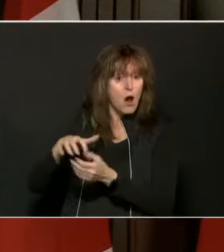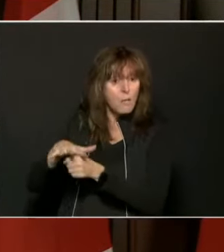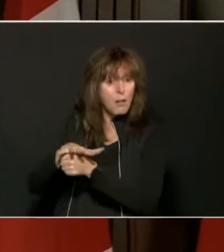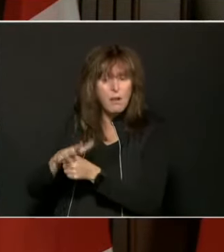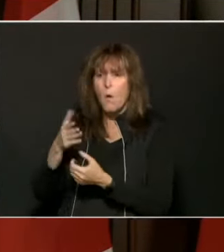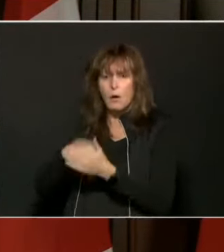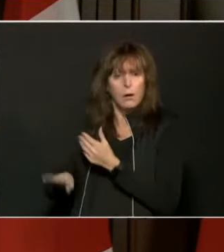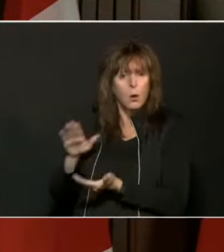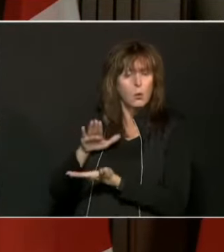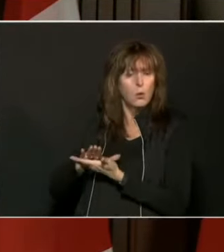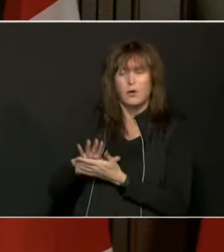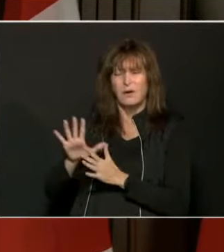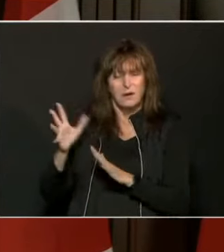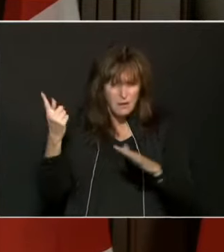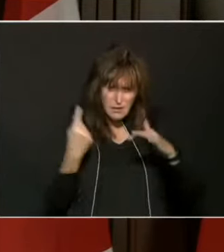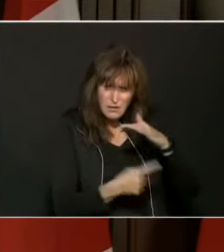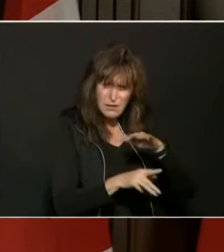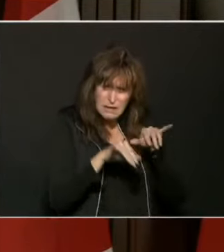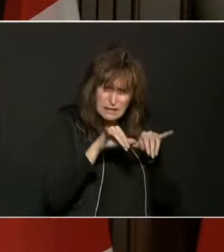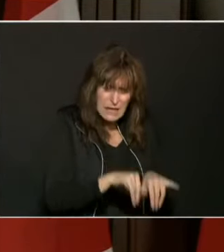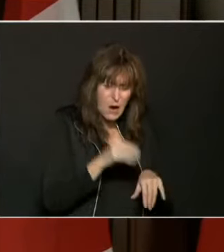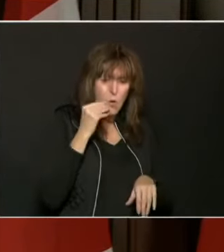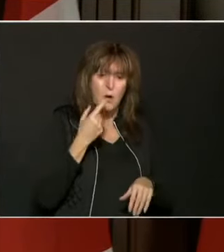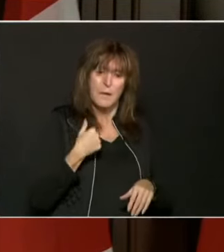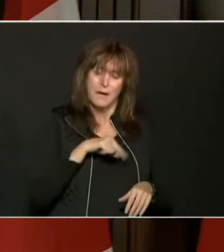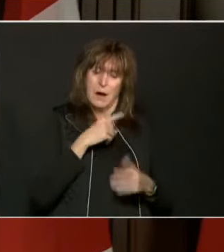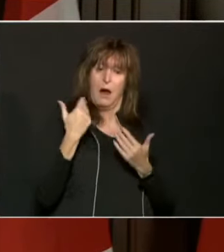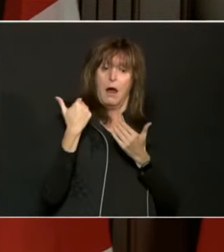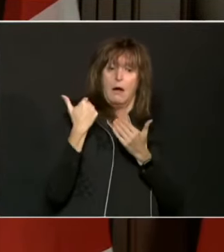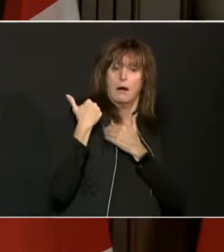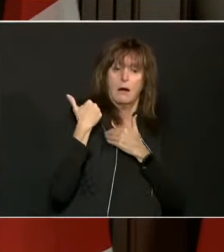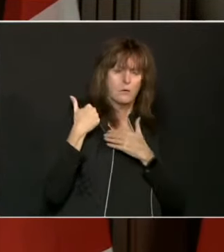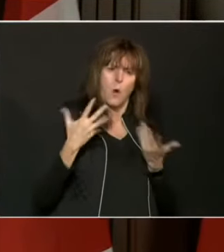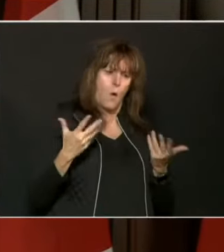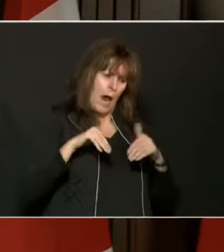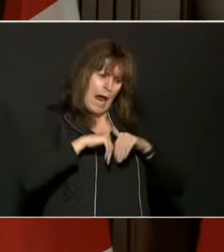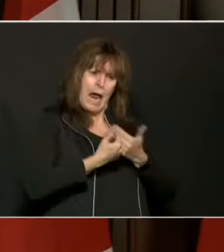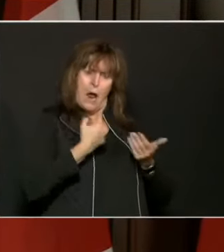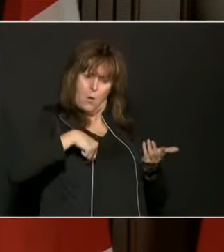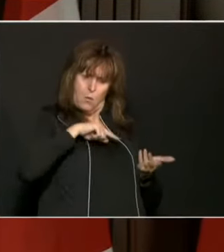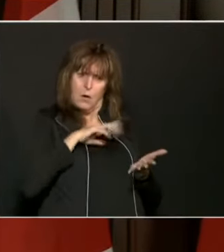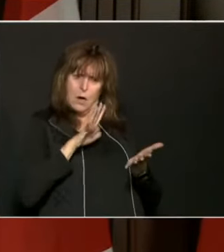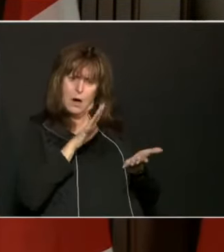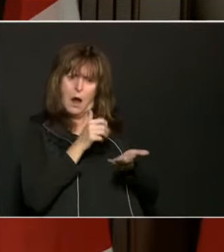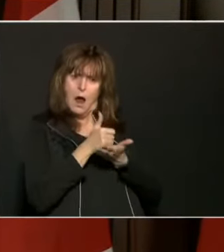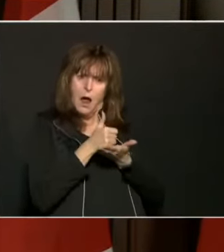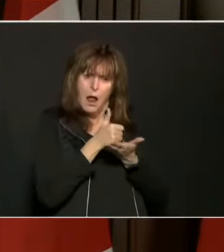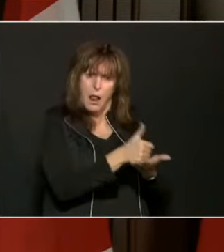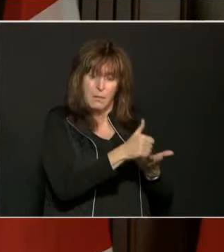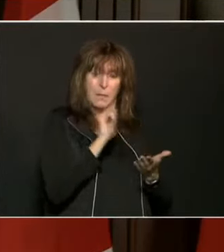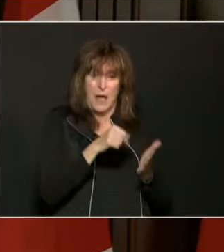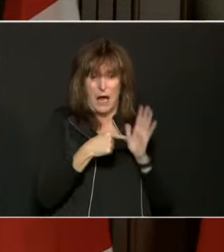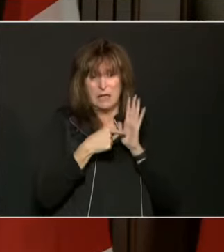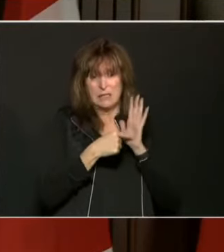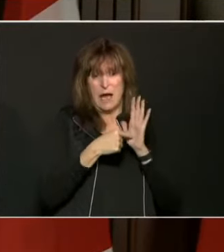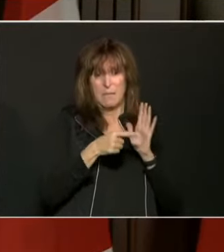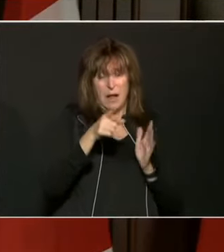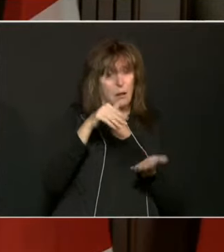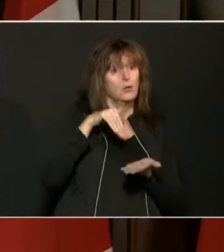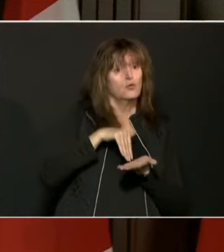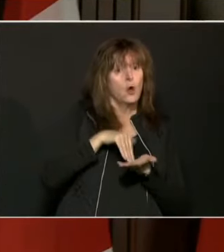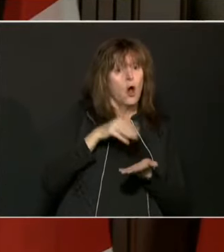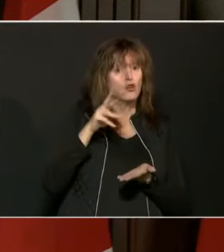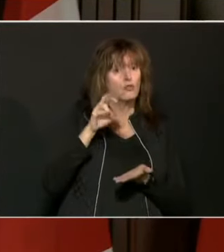and however we can help you through education, information, advice. And here's examples that you've heard Dr. Brown allude to, that if we're dealing with unique challenges in